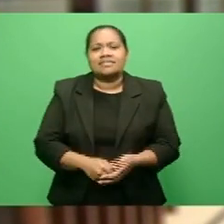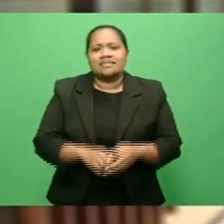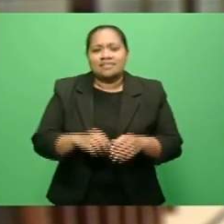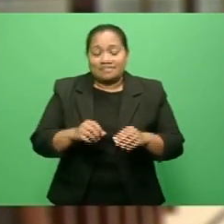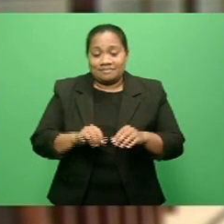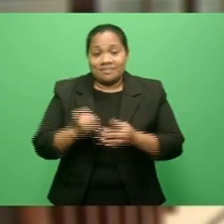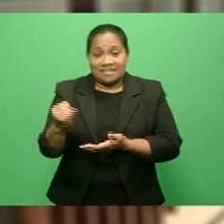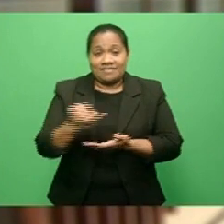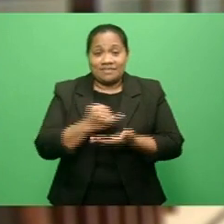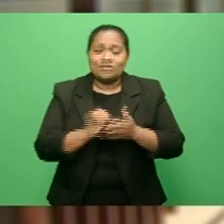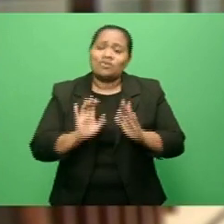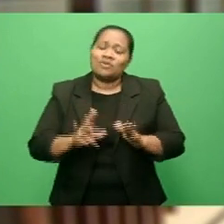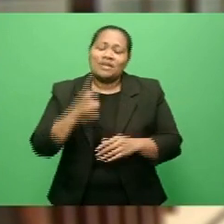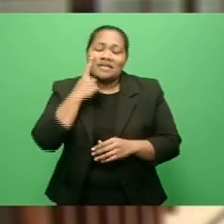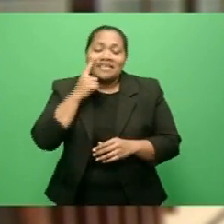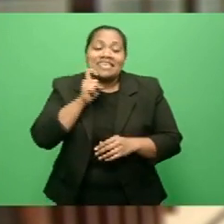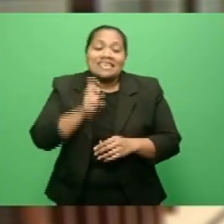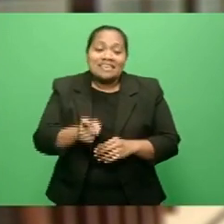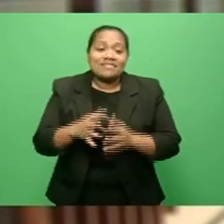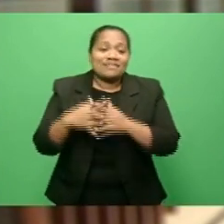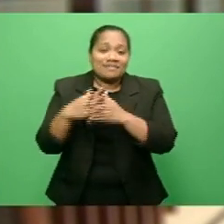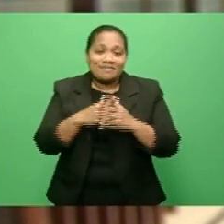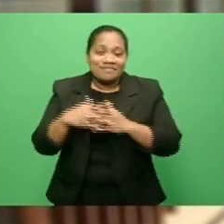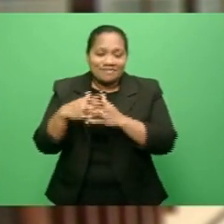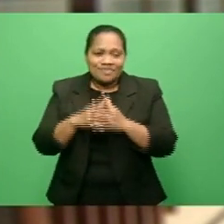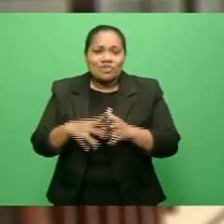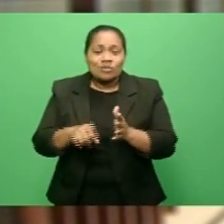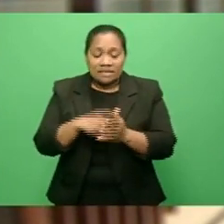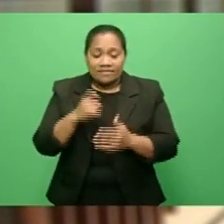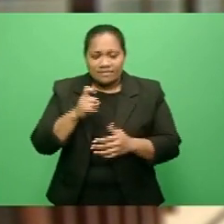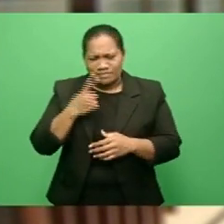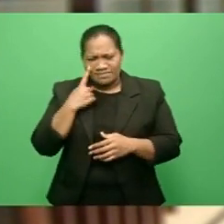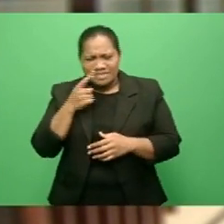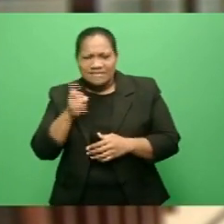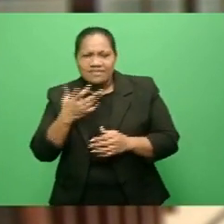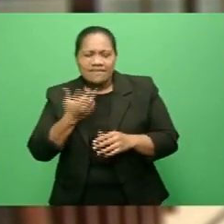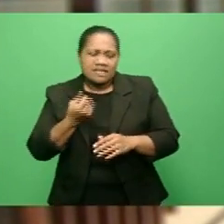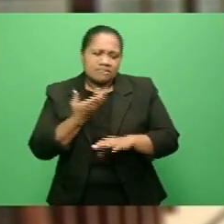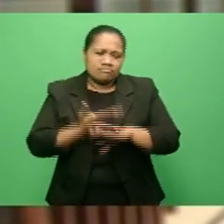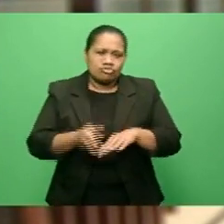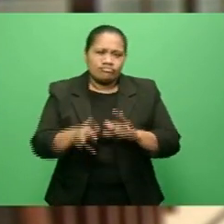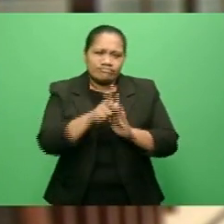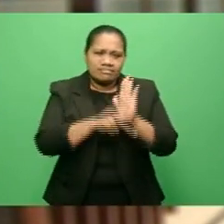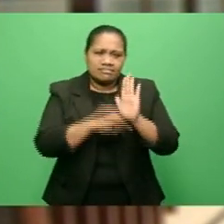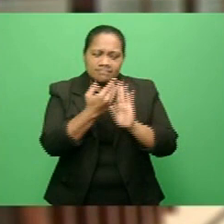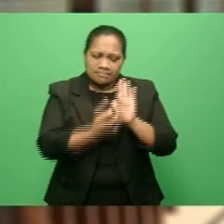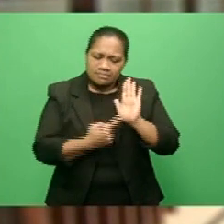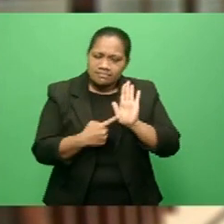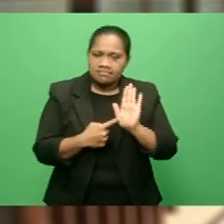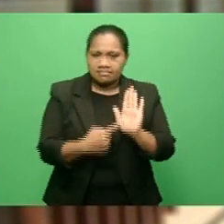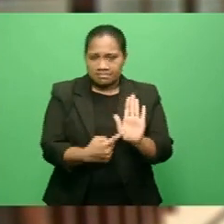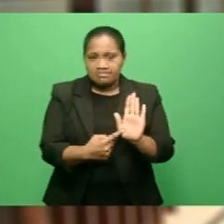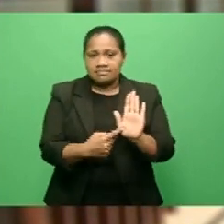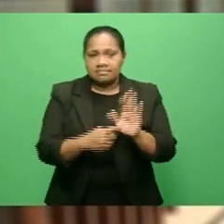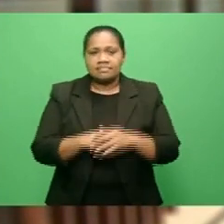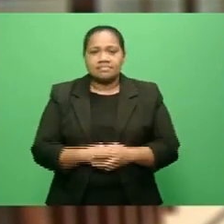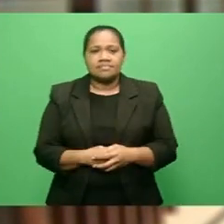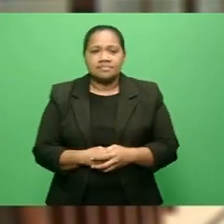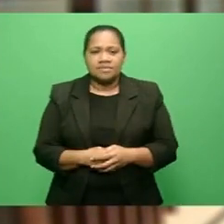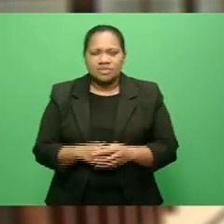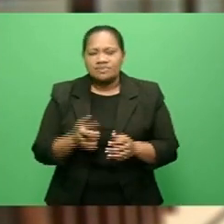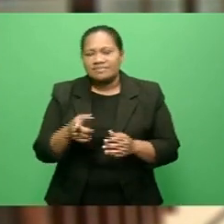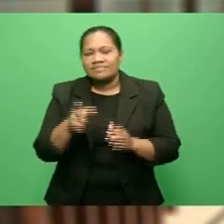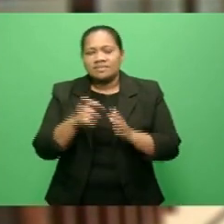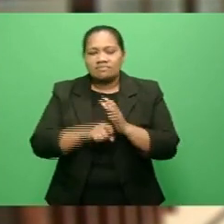see if the US Federal Reserve will introduce a new policy framework to fight persistent low inflation when Fed Chair Jerome